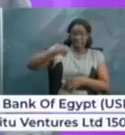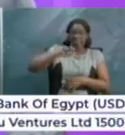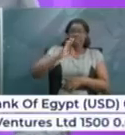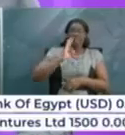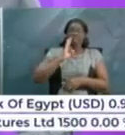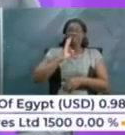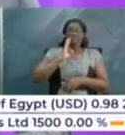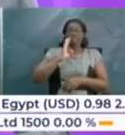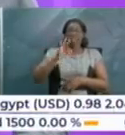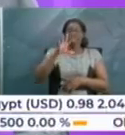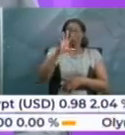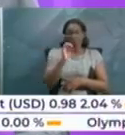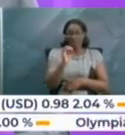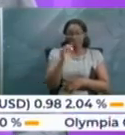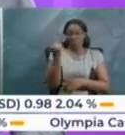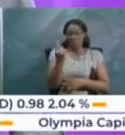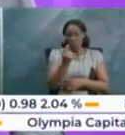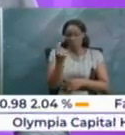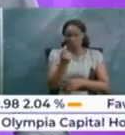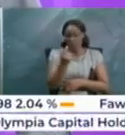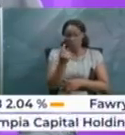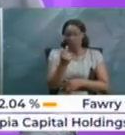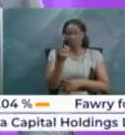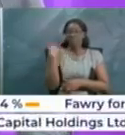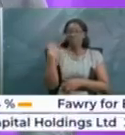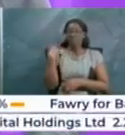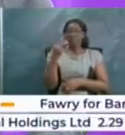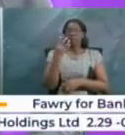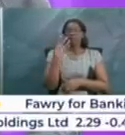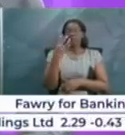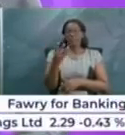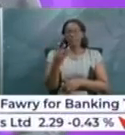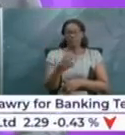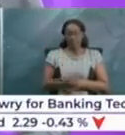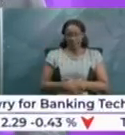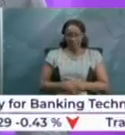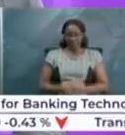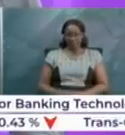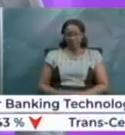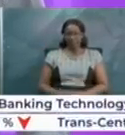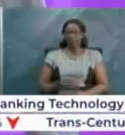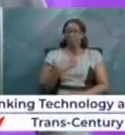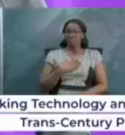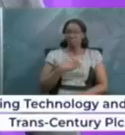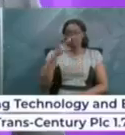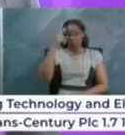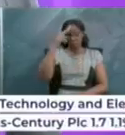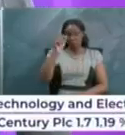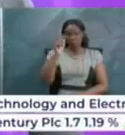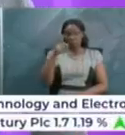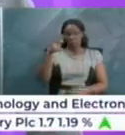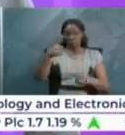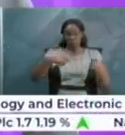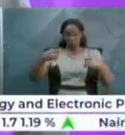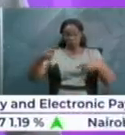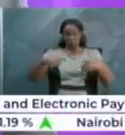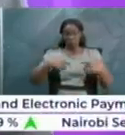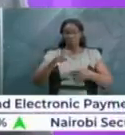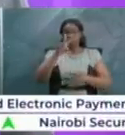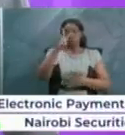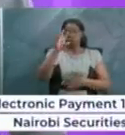350 Kenya shillings only, down from 400 Kenya shillings. Please remember, you can text in via the